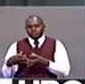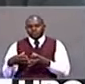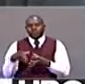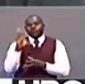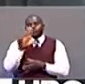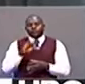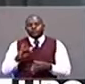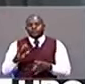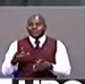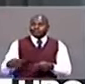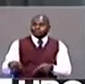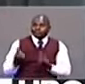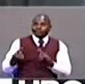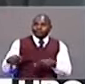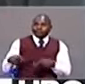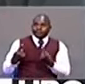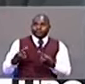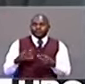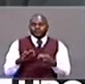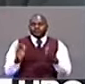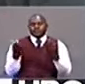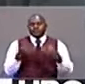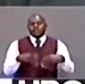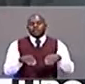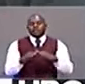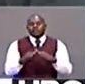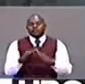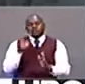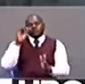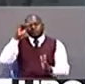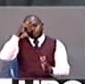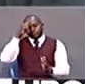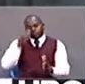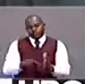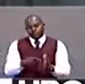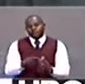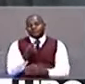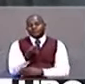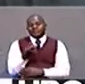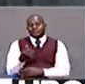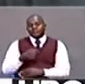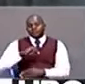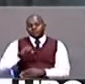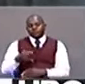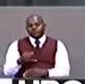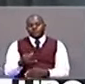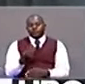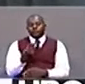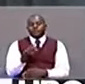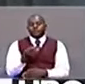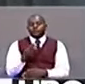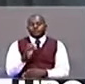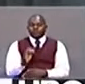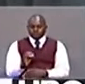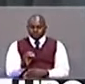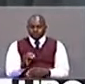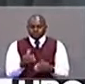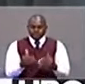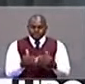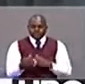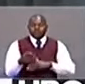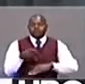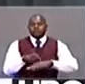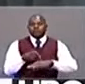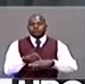resolved their differences, and a consent agreement was arrived at on 16th January 2020. But during this